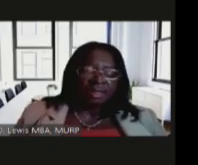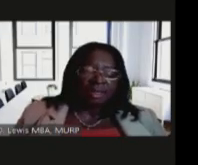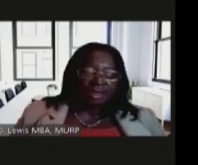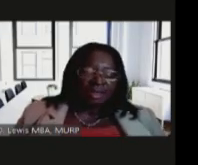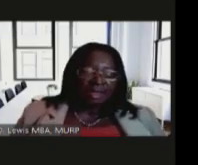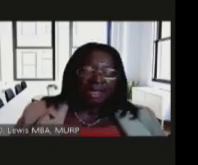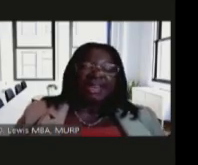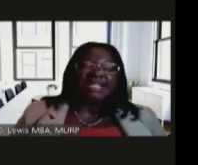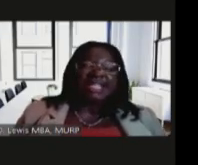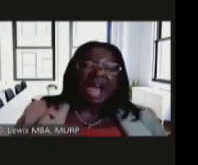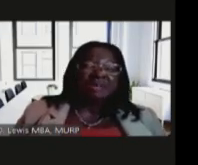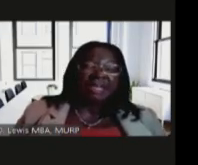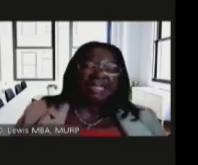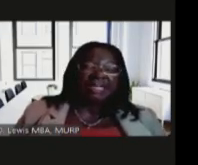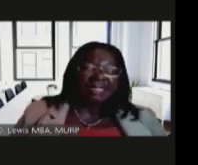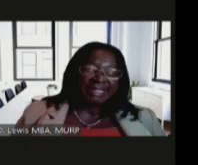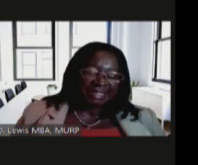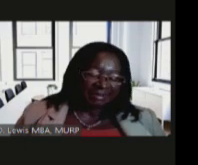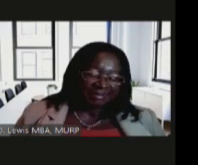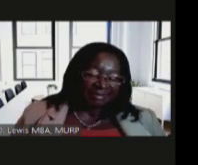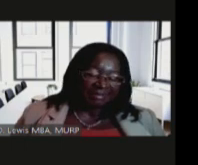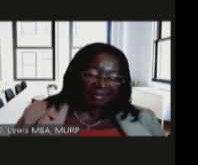efforts. Next slide, please.